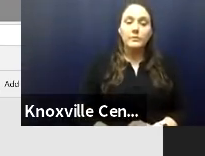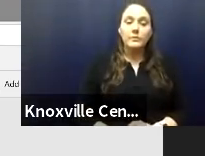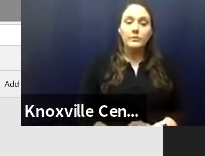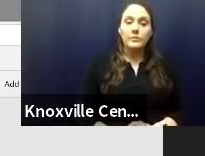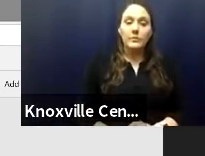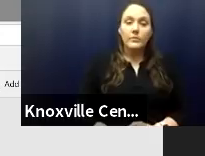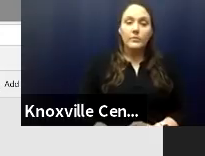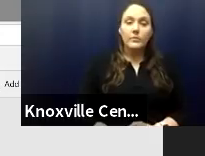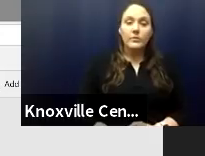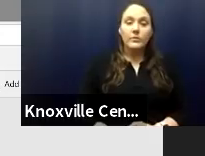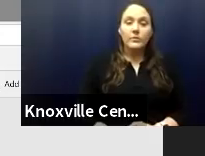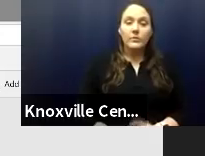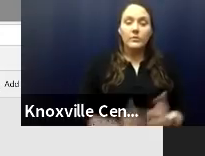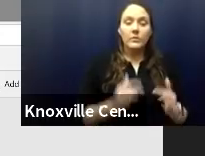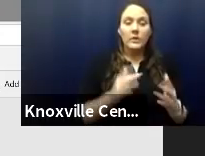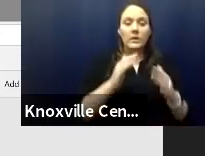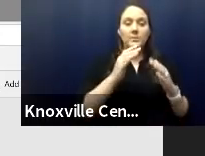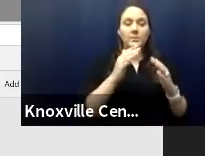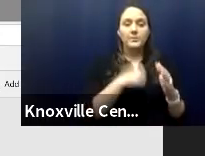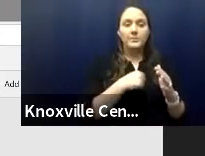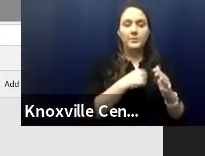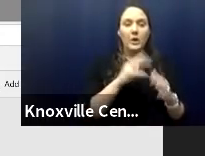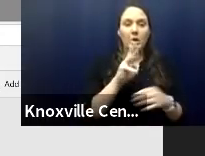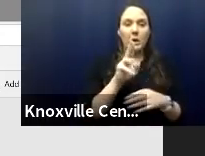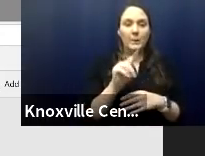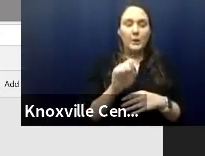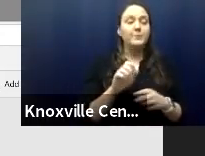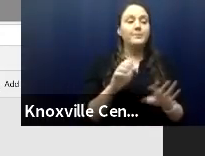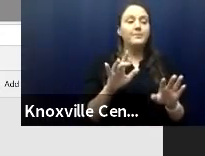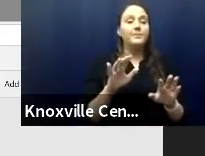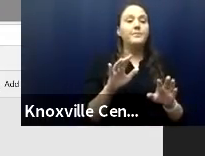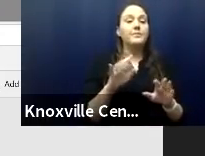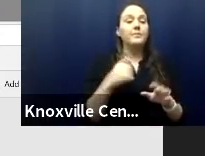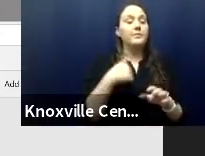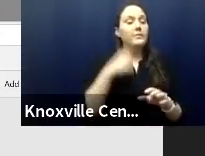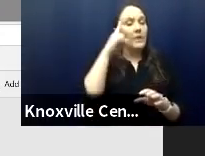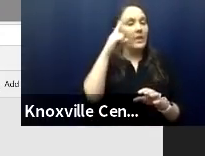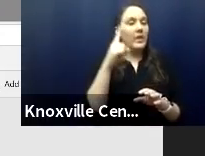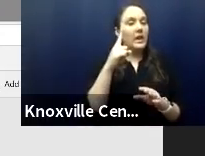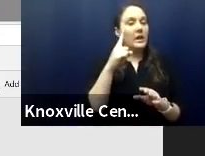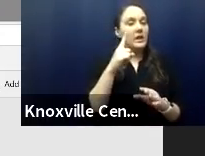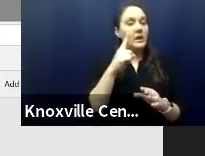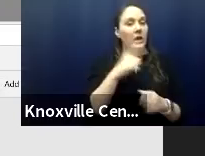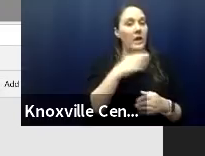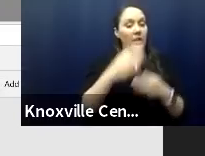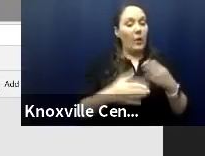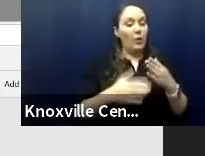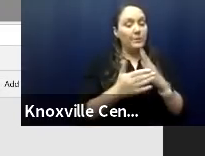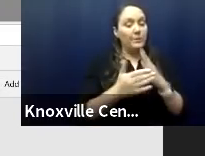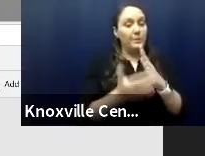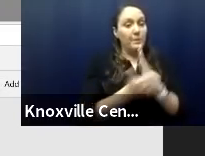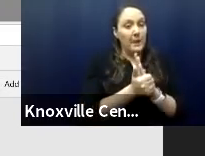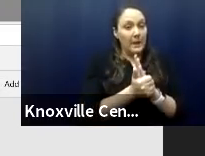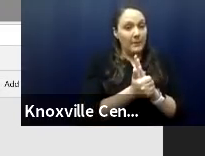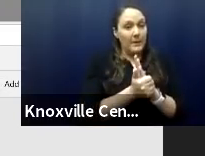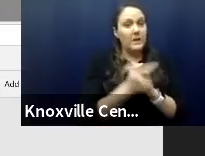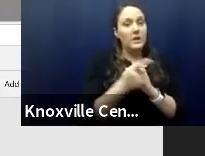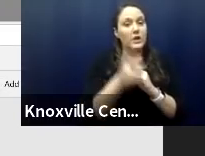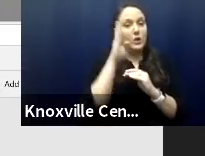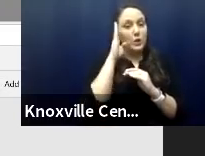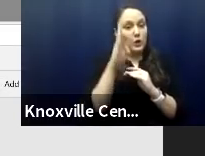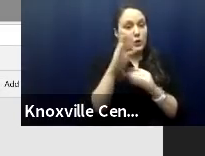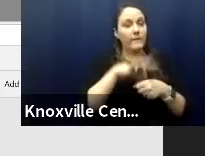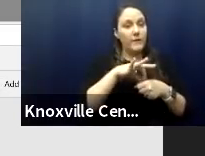Apologize, I got mute there. Right. I believe the ultimate amendment that you're going to vote